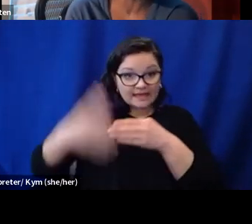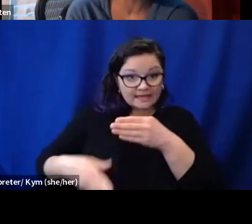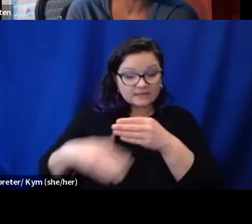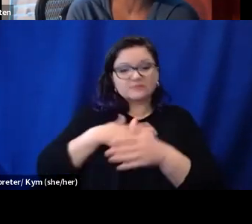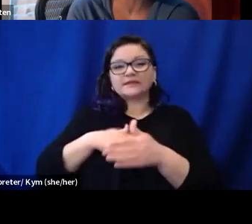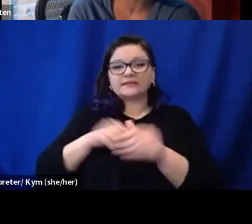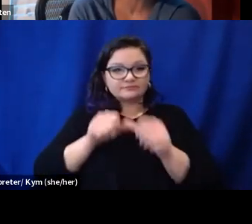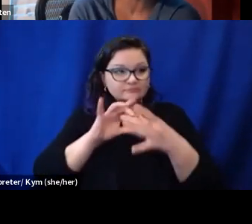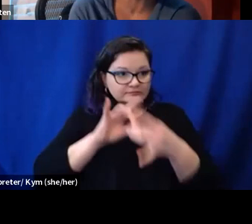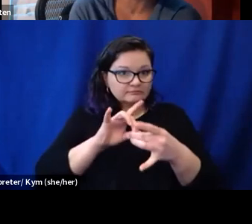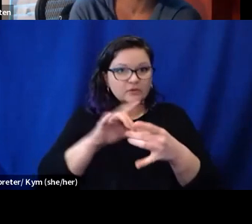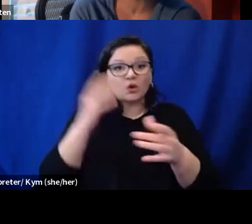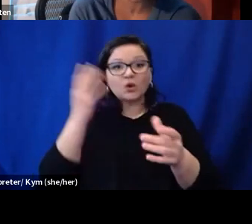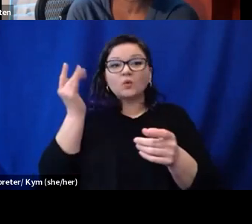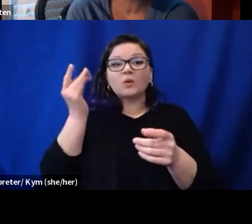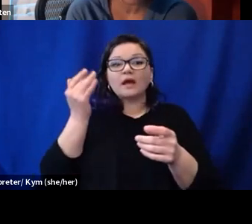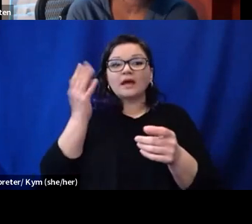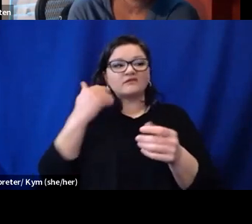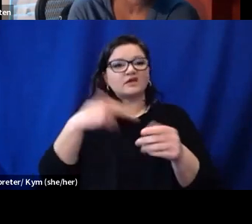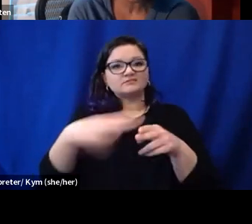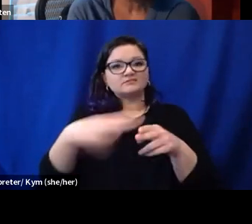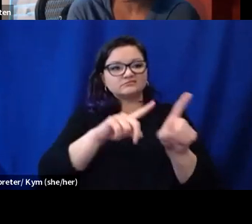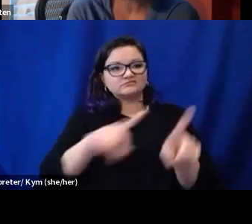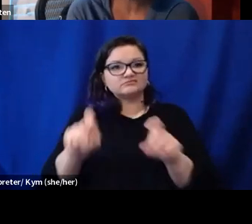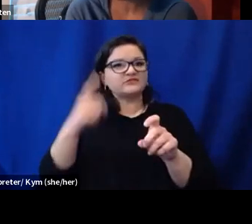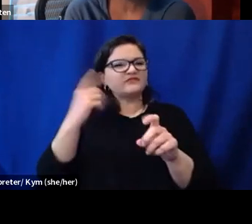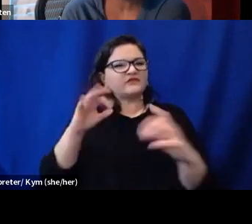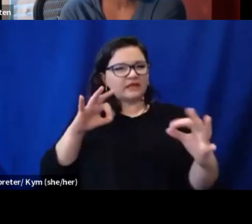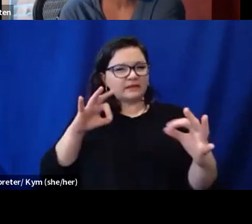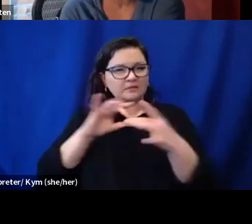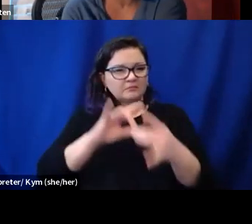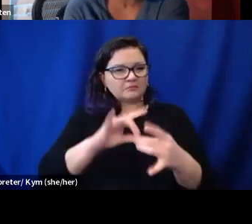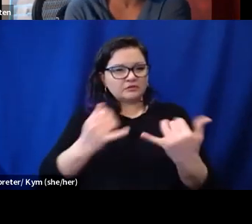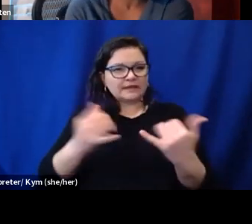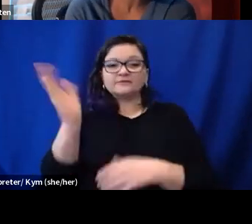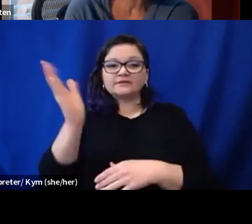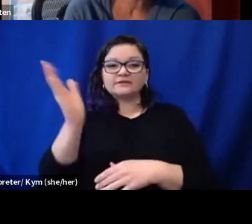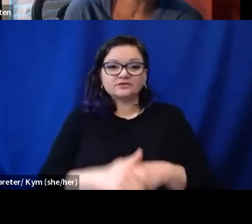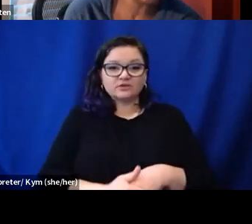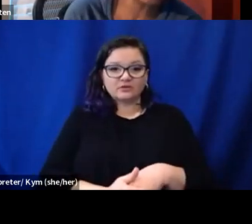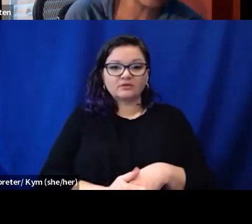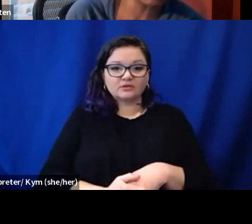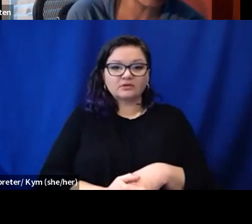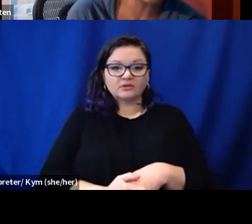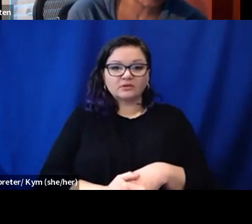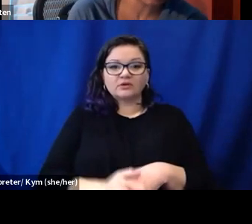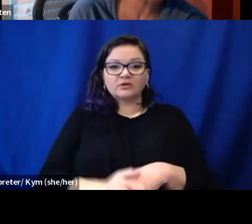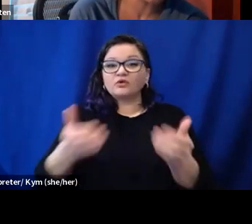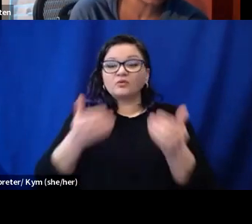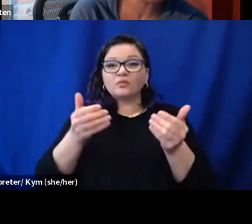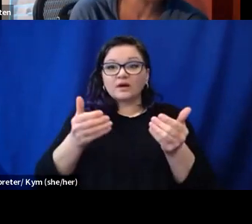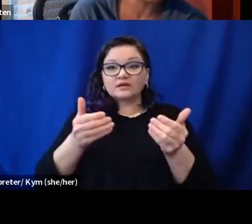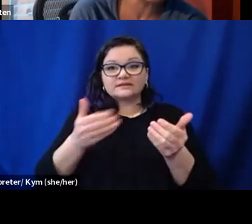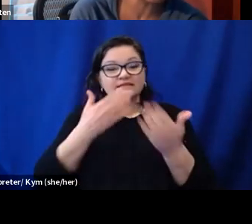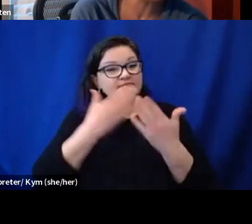connected to take a short survey and provide us some feedback about today's presentation. We would like to give special